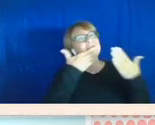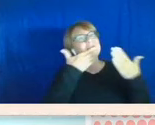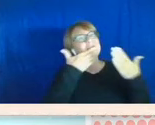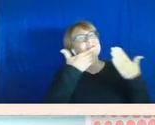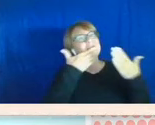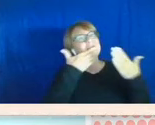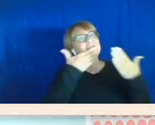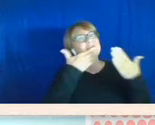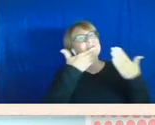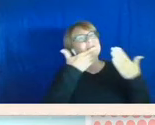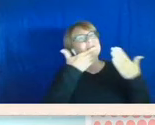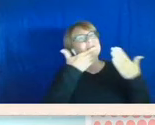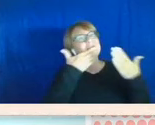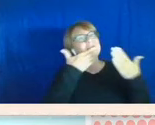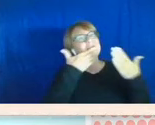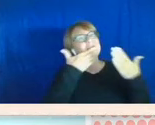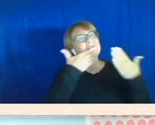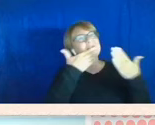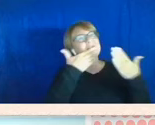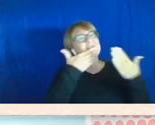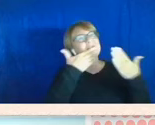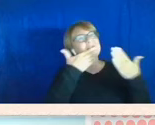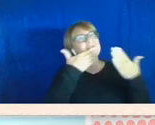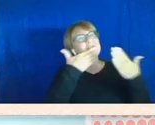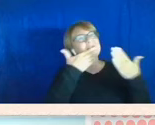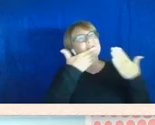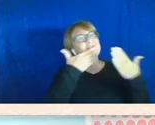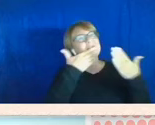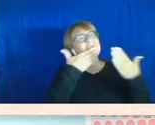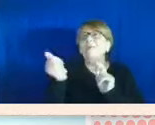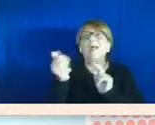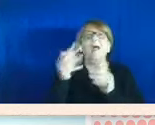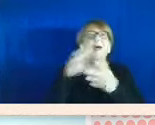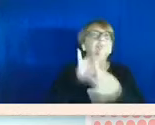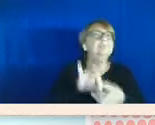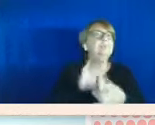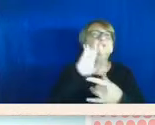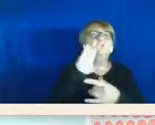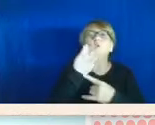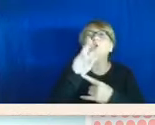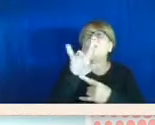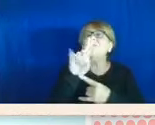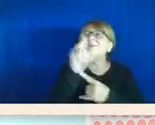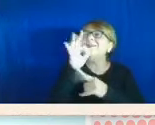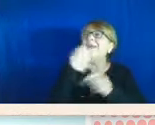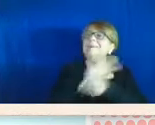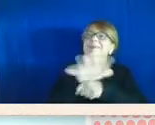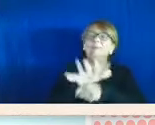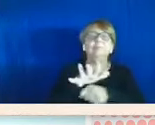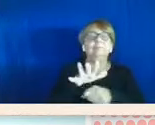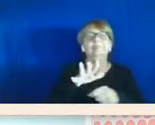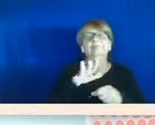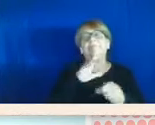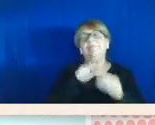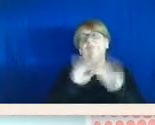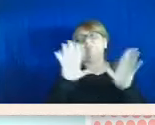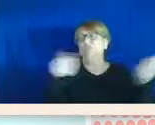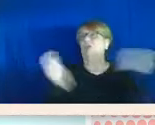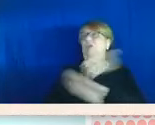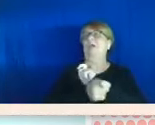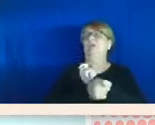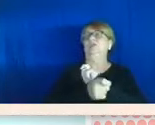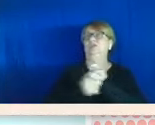You all talked about this a little bit. Is there anything else on the COVID-19? You know, it's obviously changed the landscape. We appreciate you